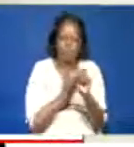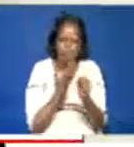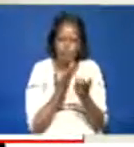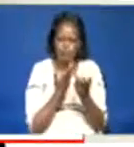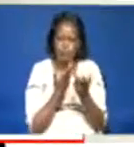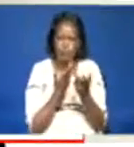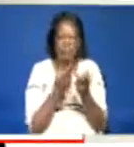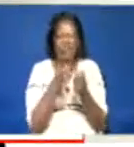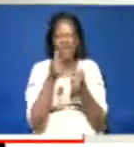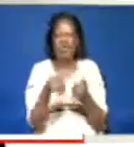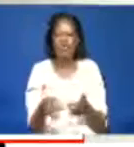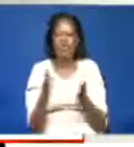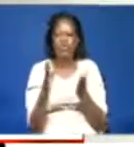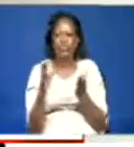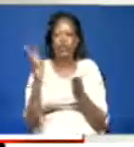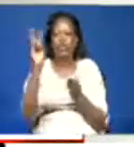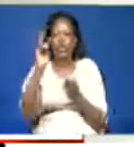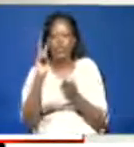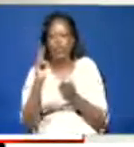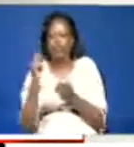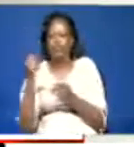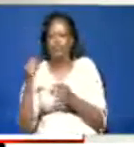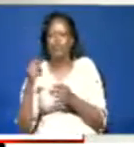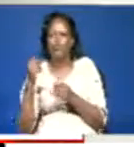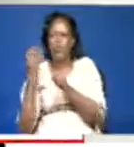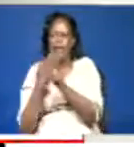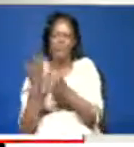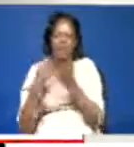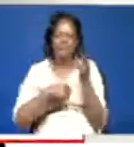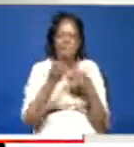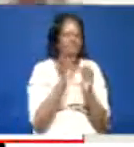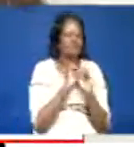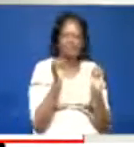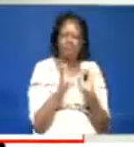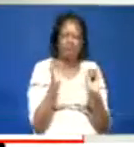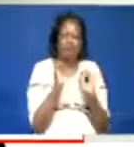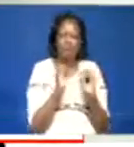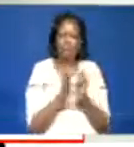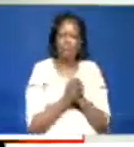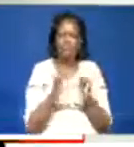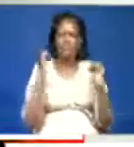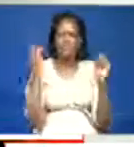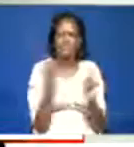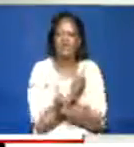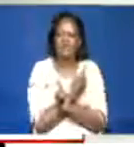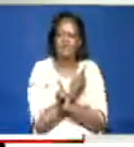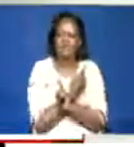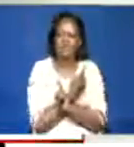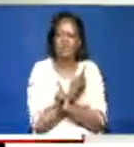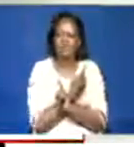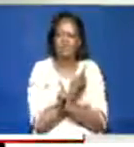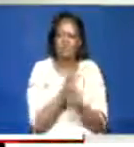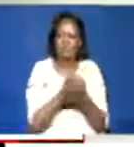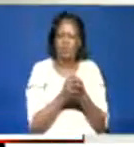street. You go look for a weighing machine, you go to the Abitas, buy a piece of car, come hang it